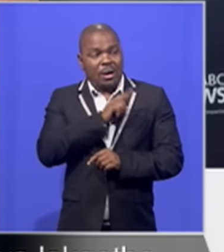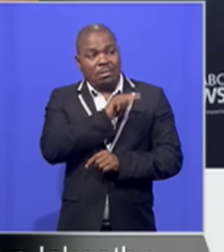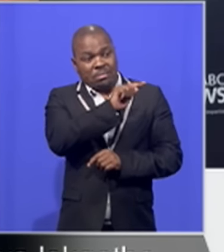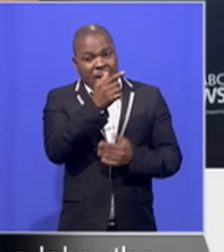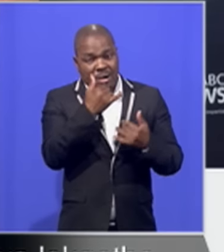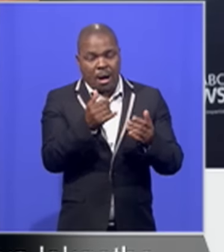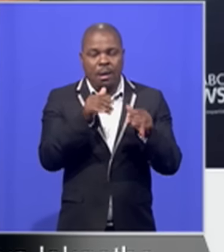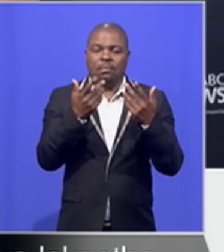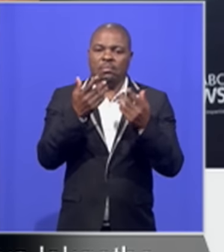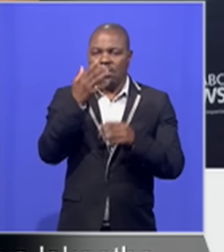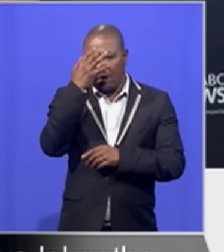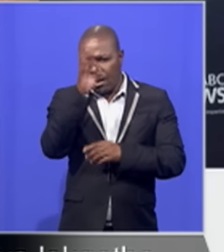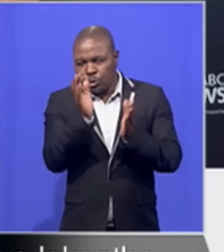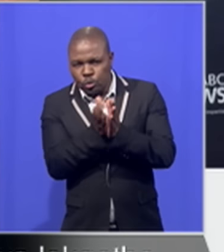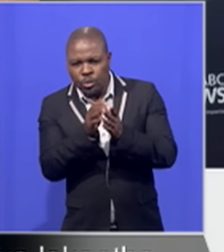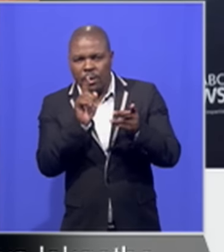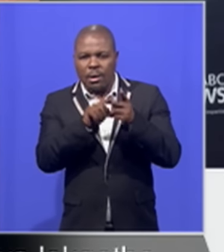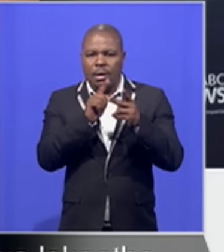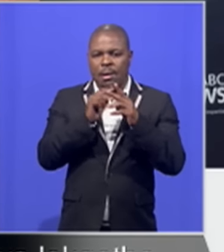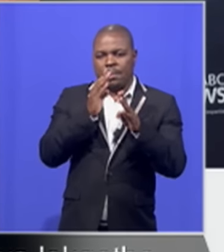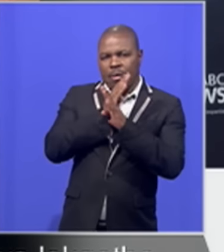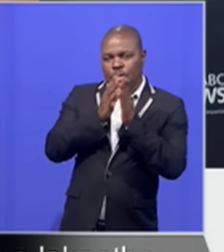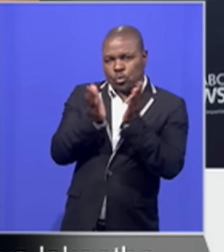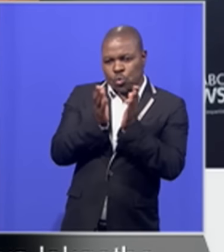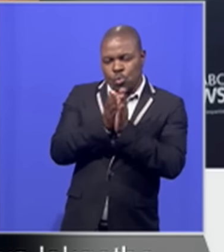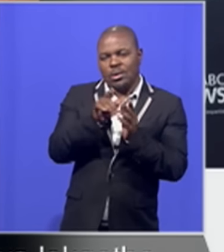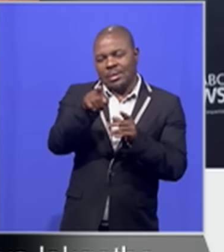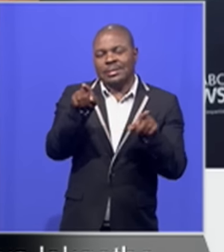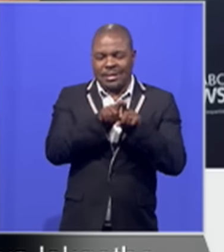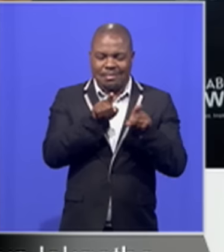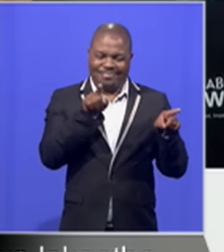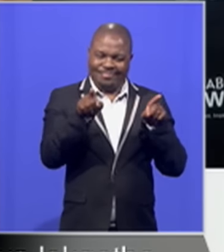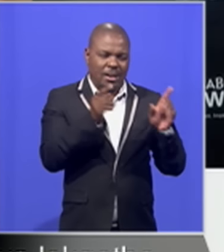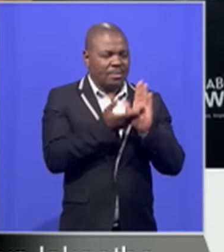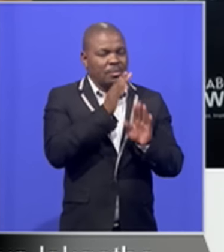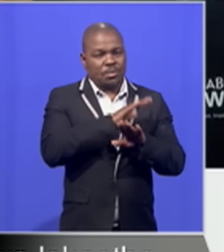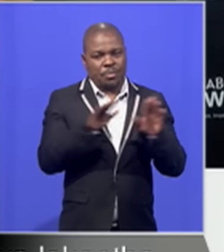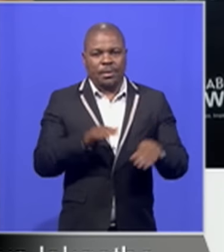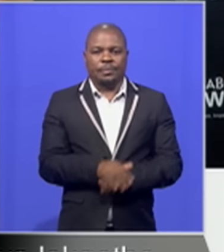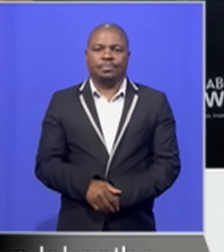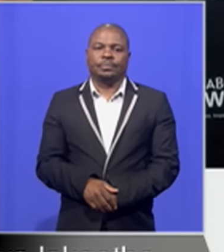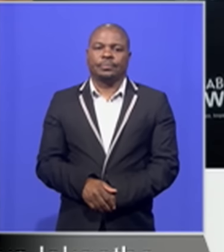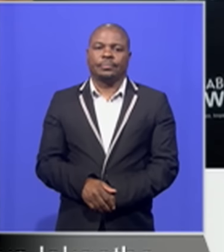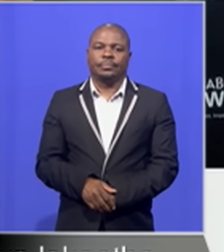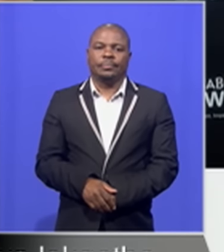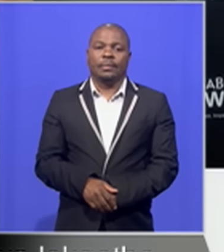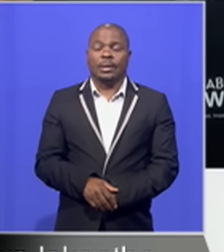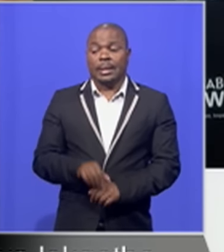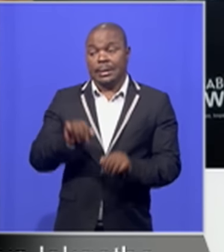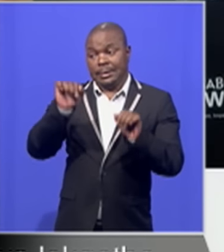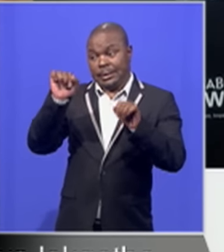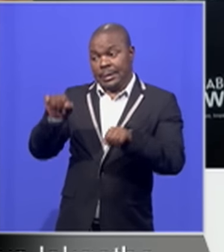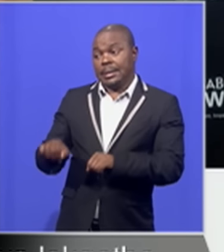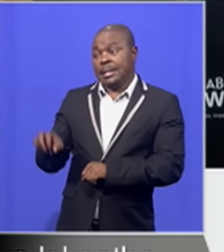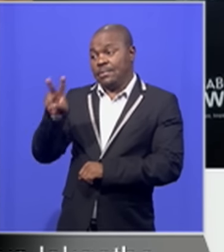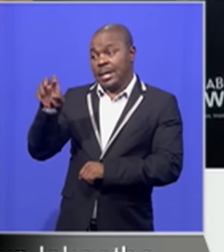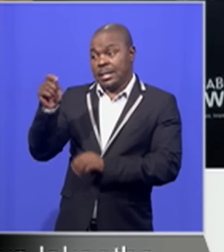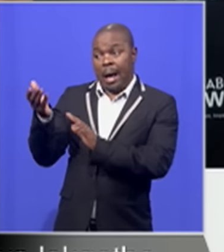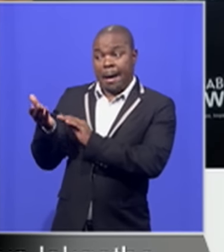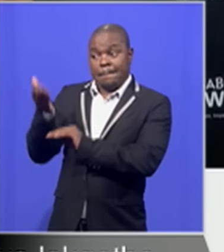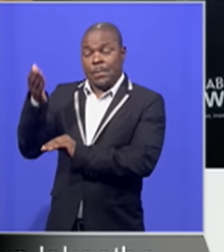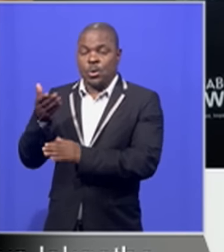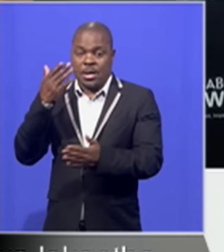at public schools and for those parents who are paying fees at independent schools. Apart from the fact that it might raise the costs of